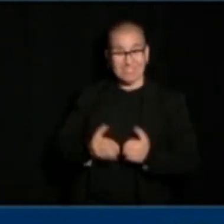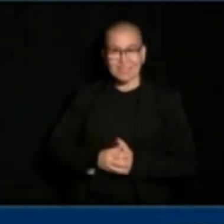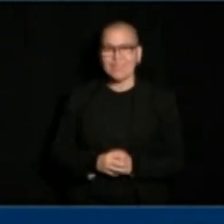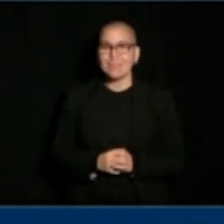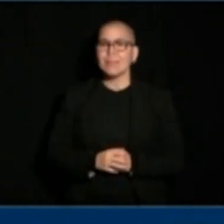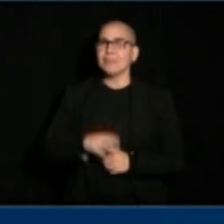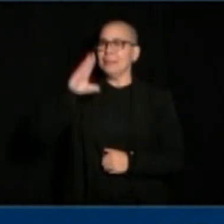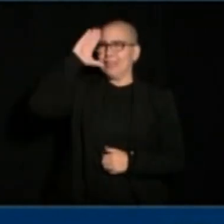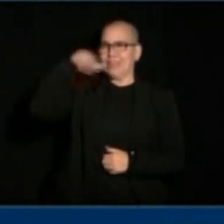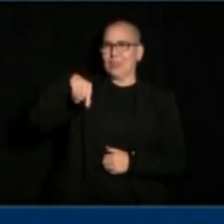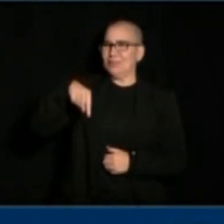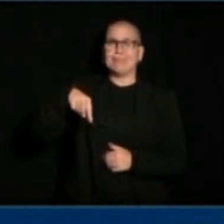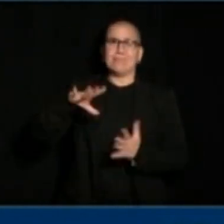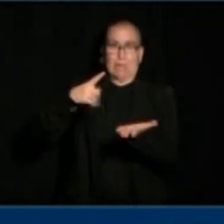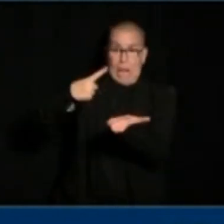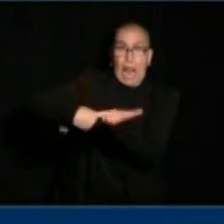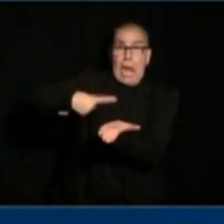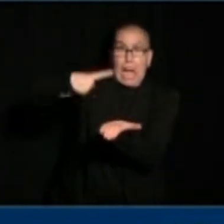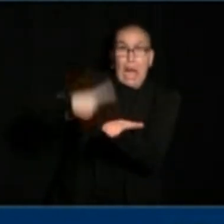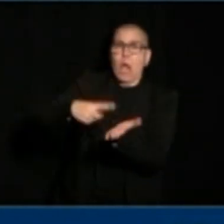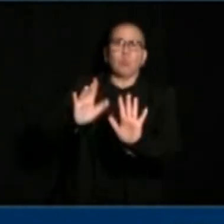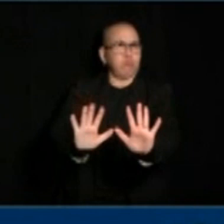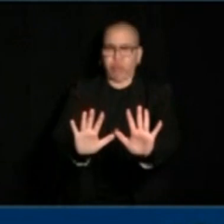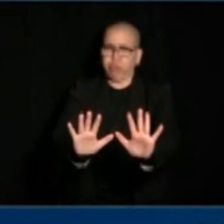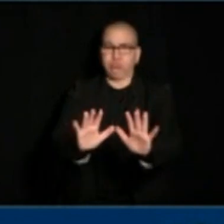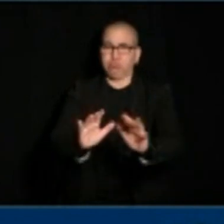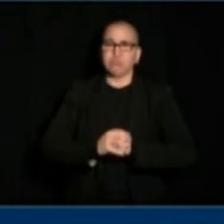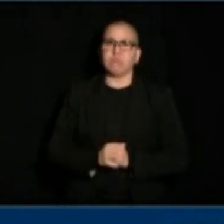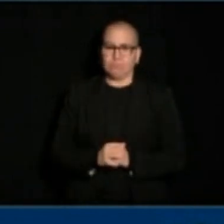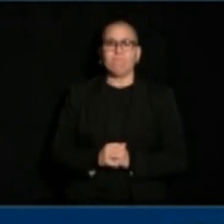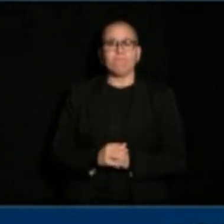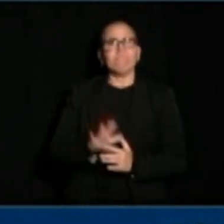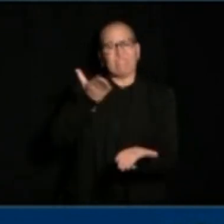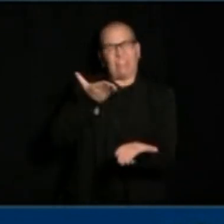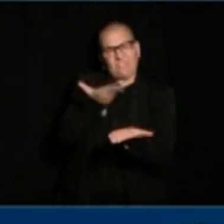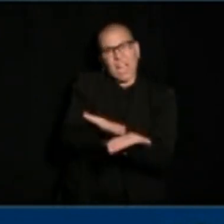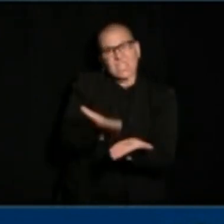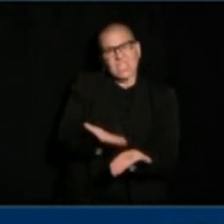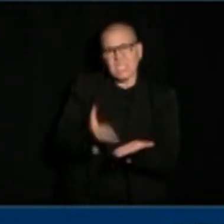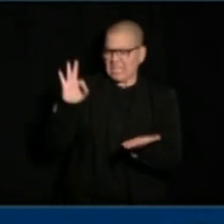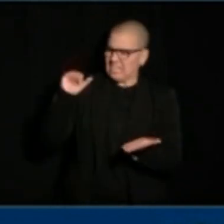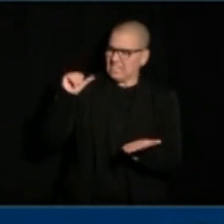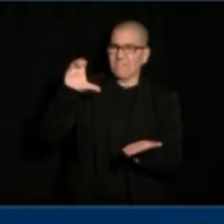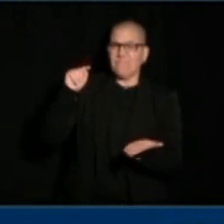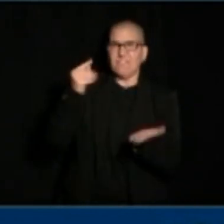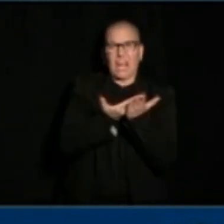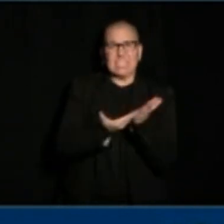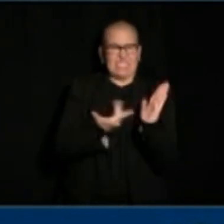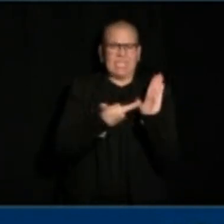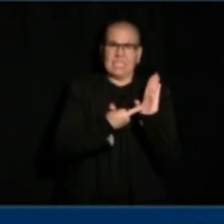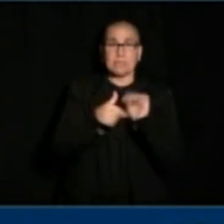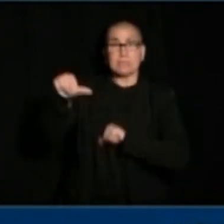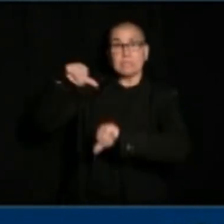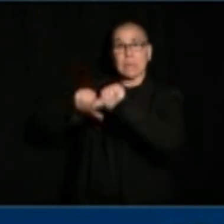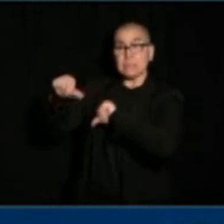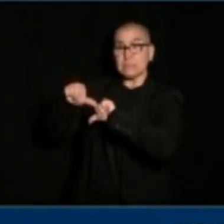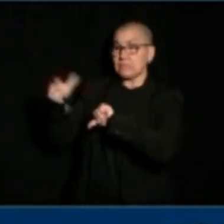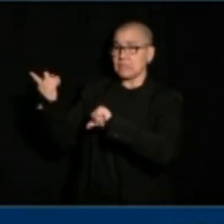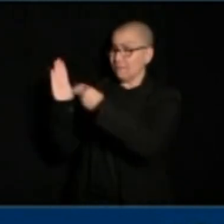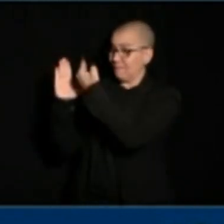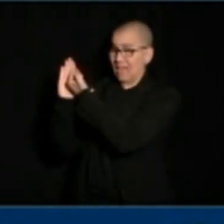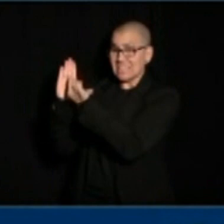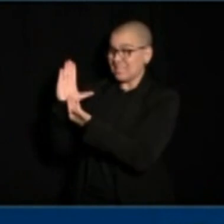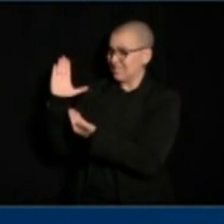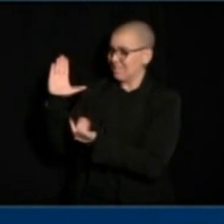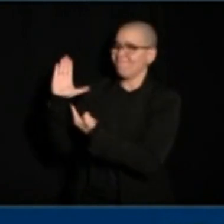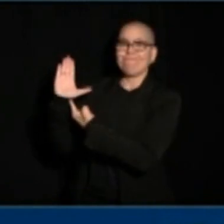debatable, it is not one person says and the other, the scientific data and the information we have